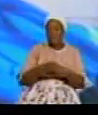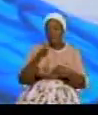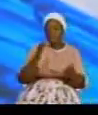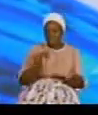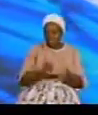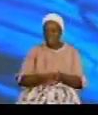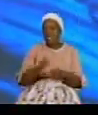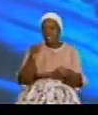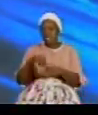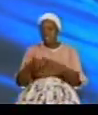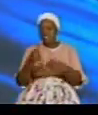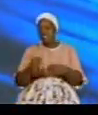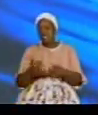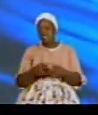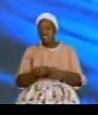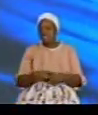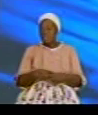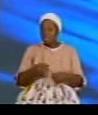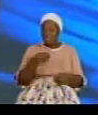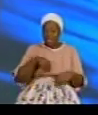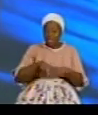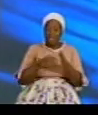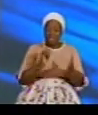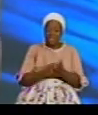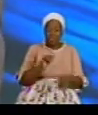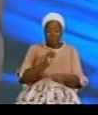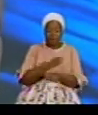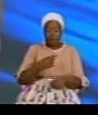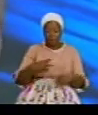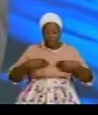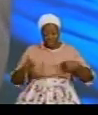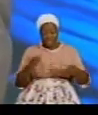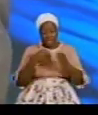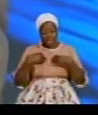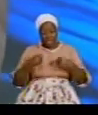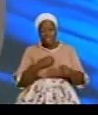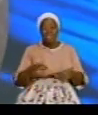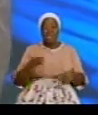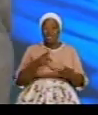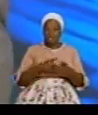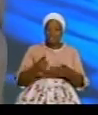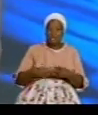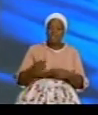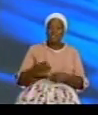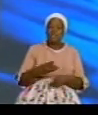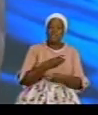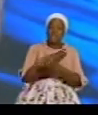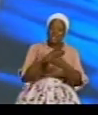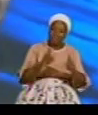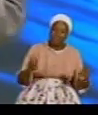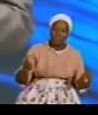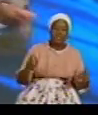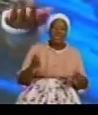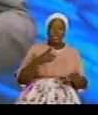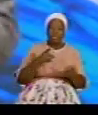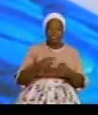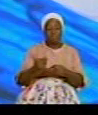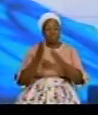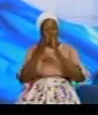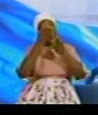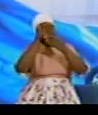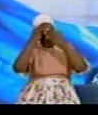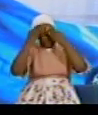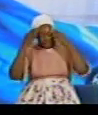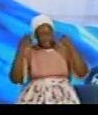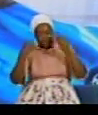in the pursuit of healing and casting out devils, deliverance, we leave salvation behind. And people are no